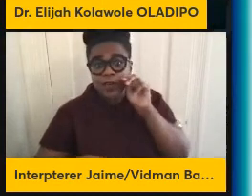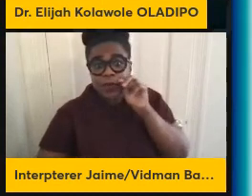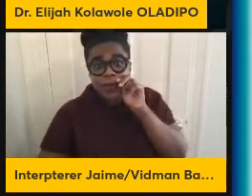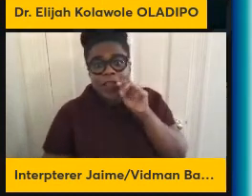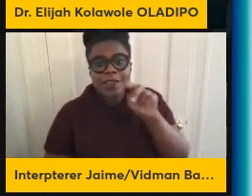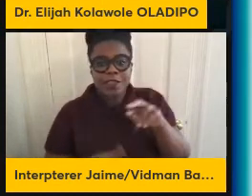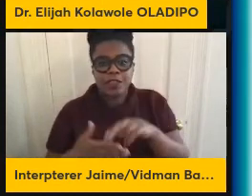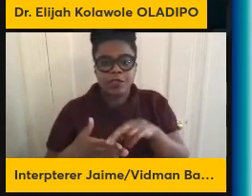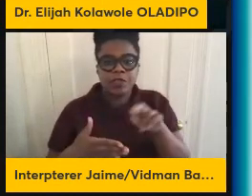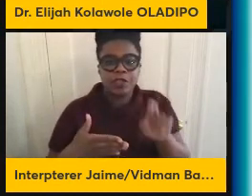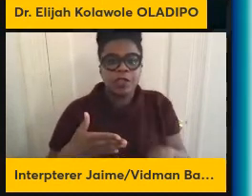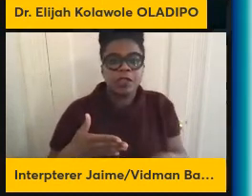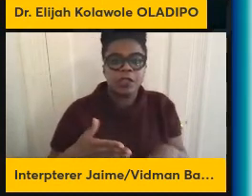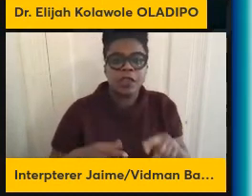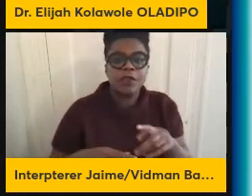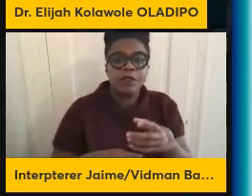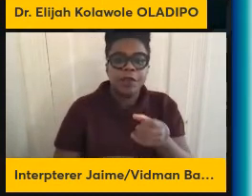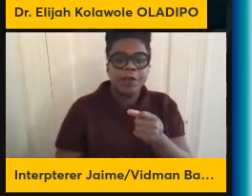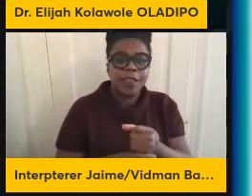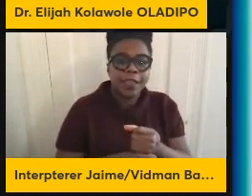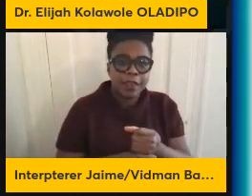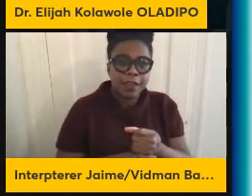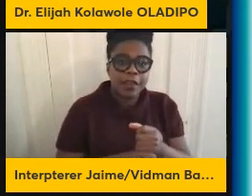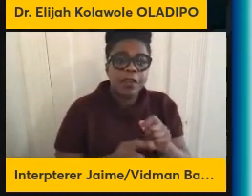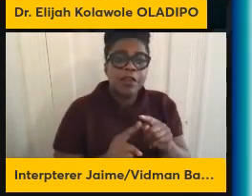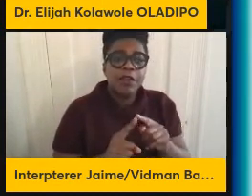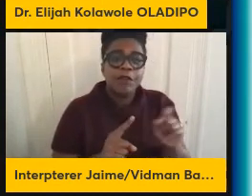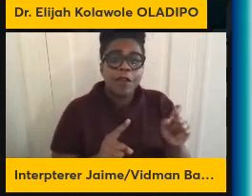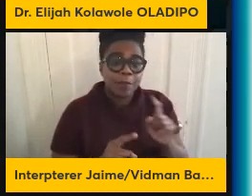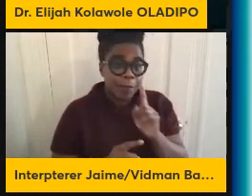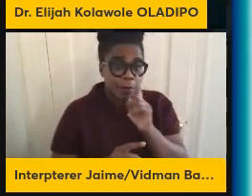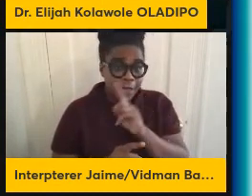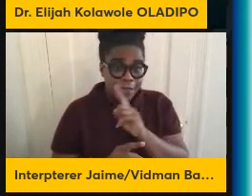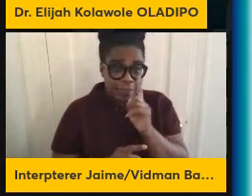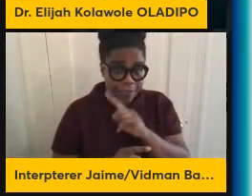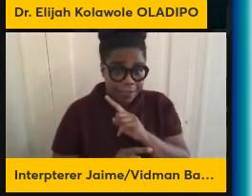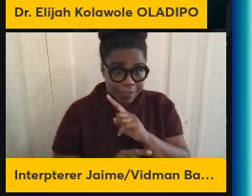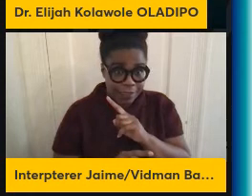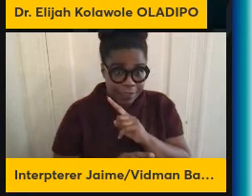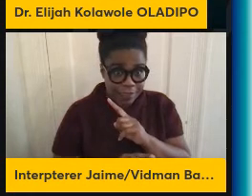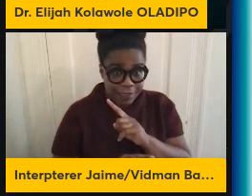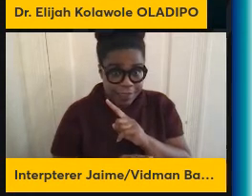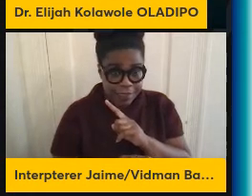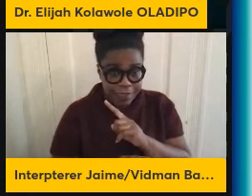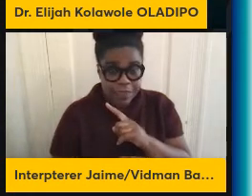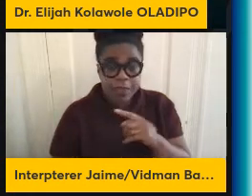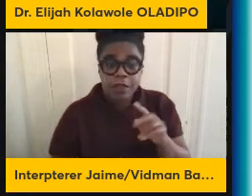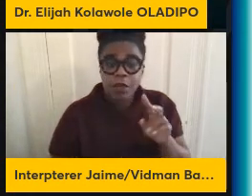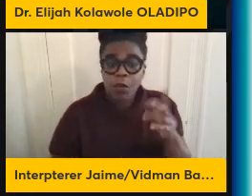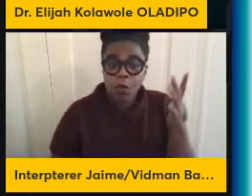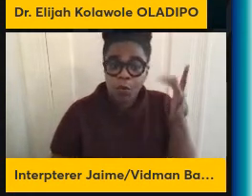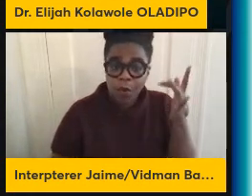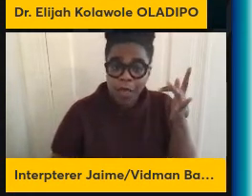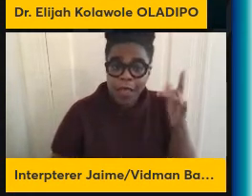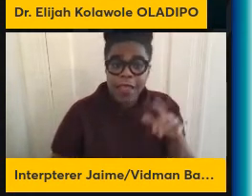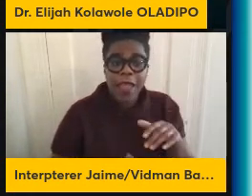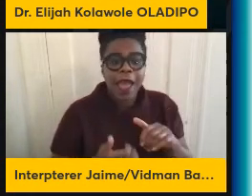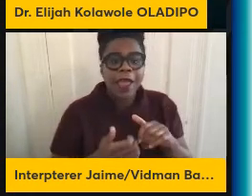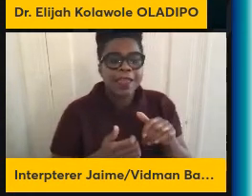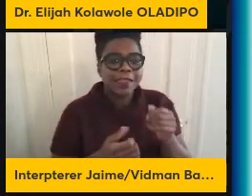results that was obtained for hematology of the mice that was done to see how